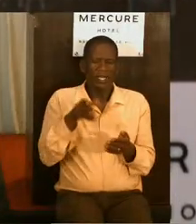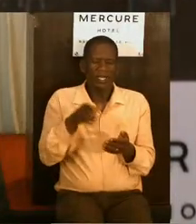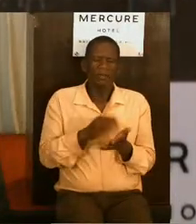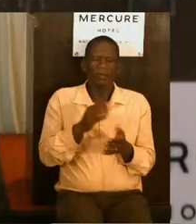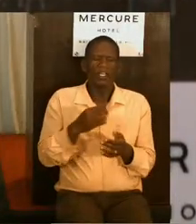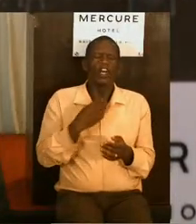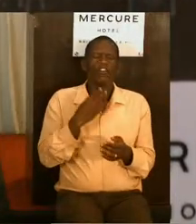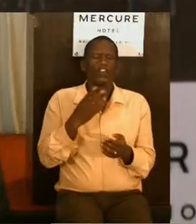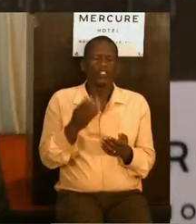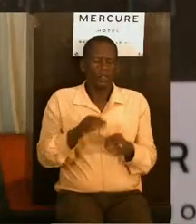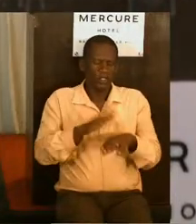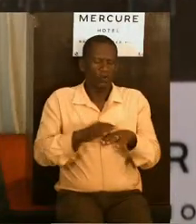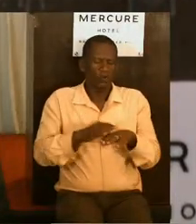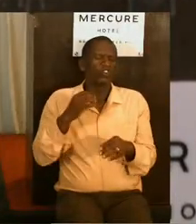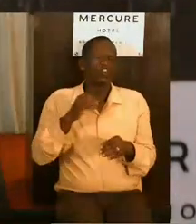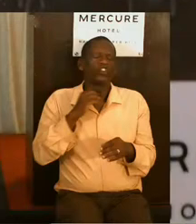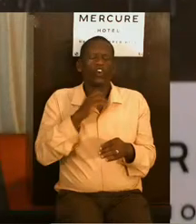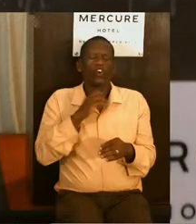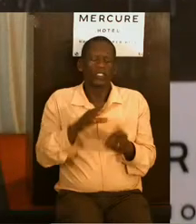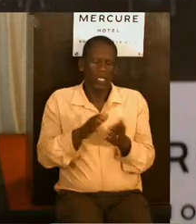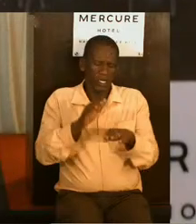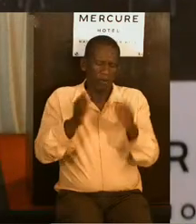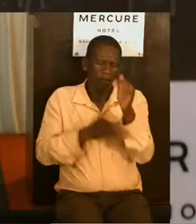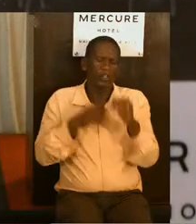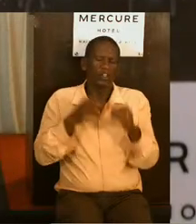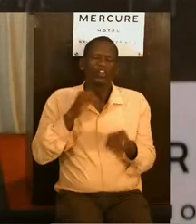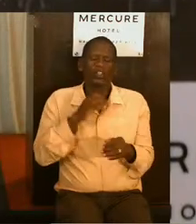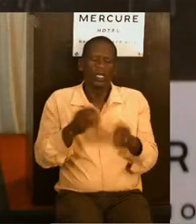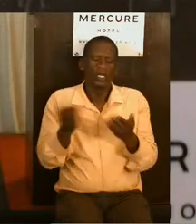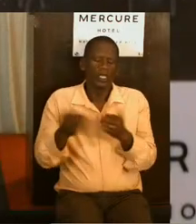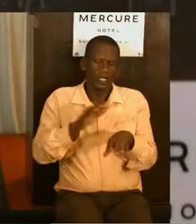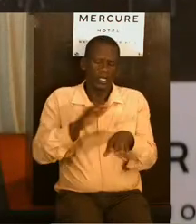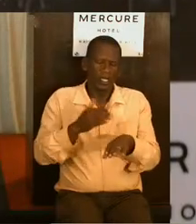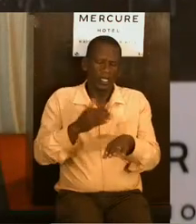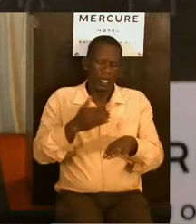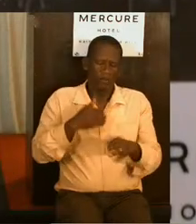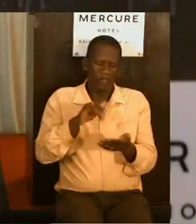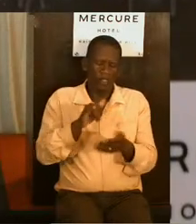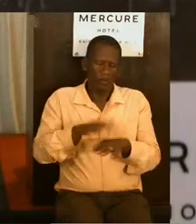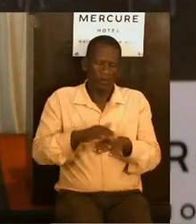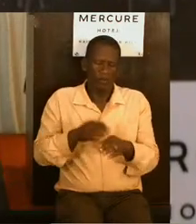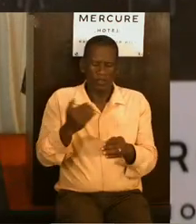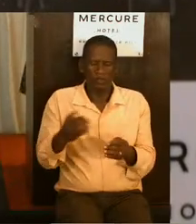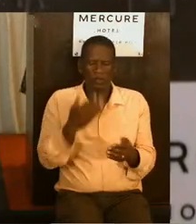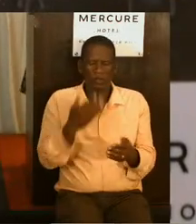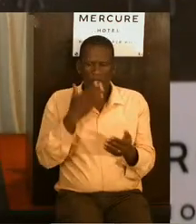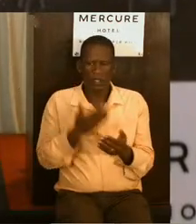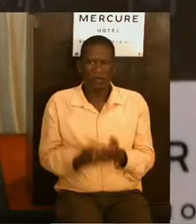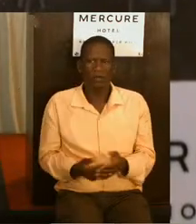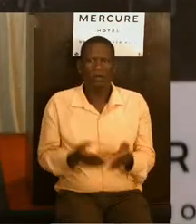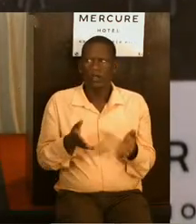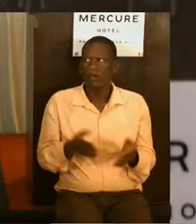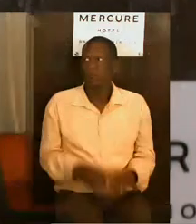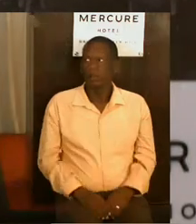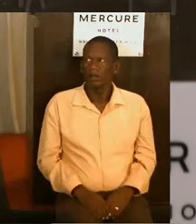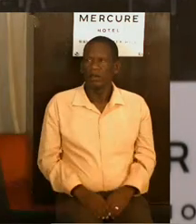you know there's a good noise and a bad noise let us have the good noise from the children thank you